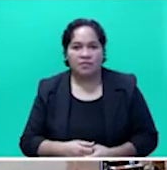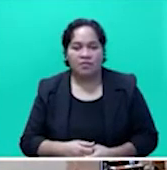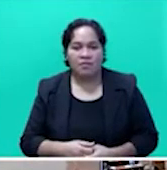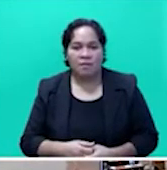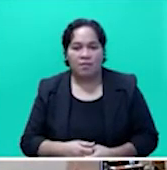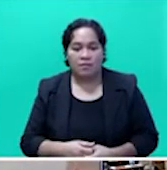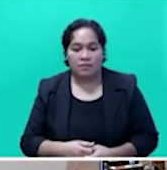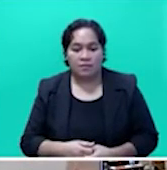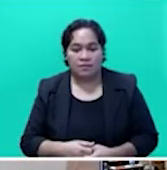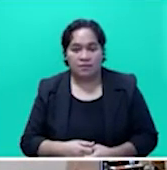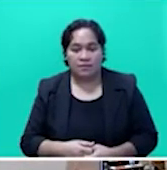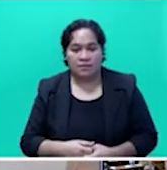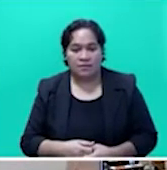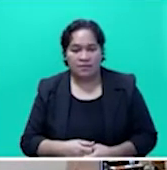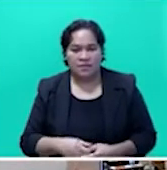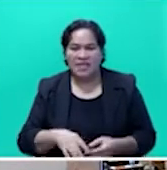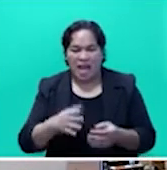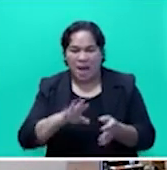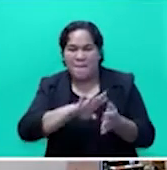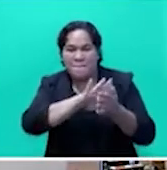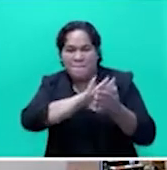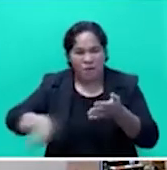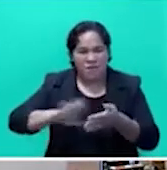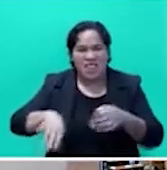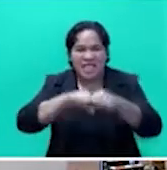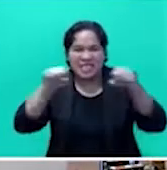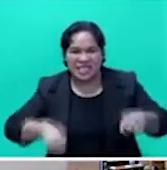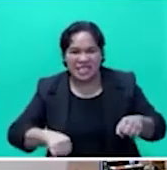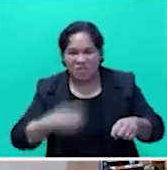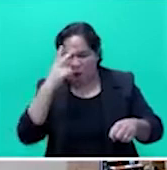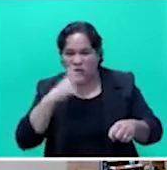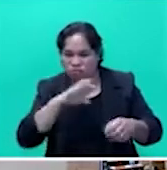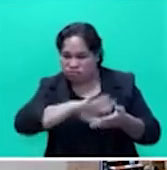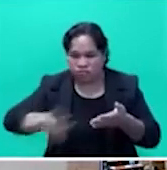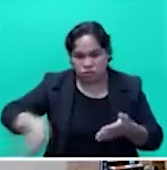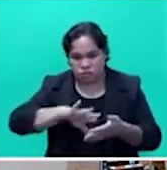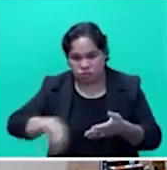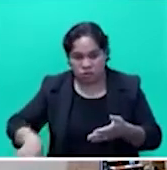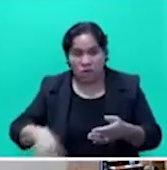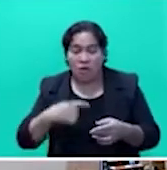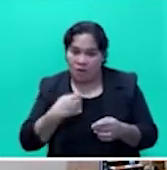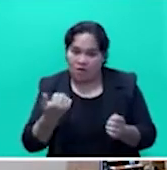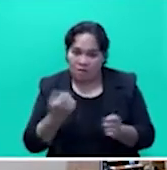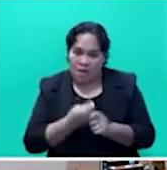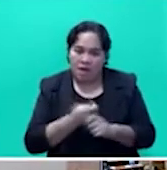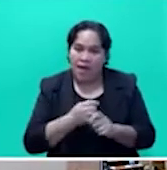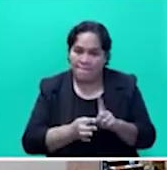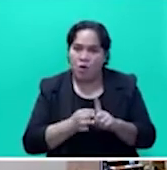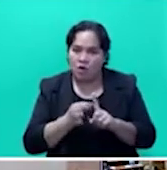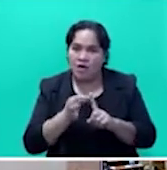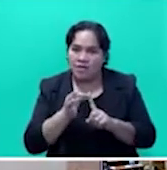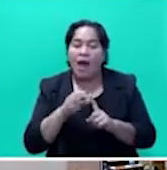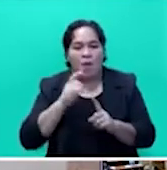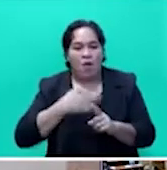The removal of all of these bureaucratic provisions brings the Ministry of Lands into the 21st century, even though we've made a lot of progress on making